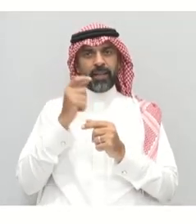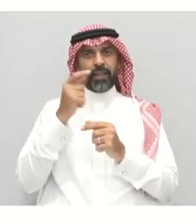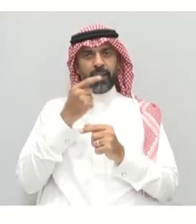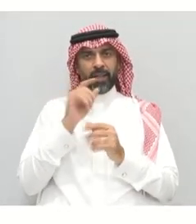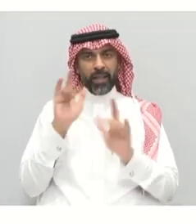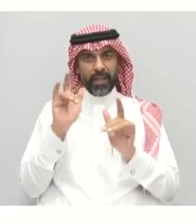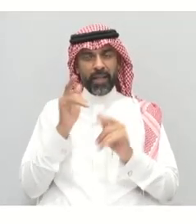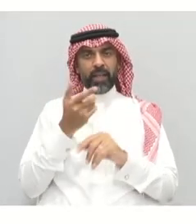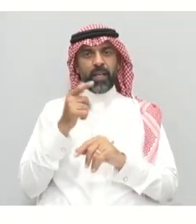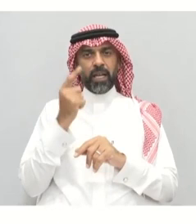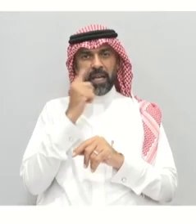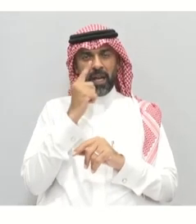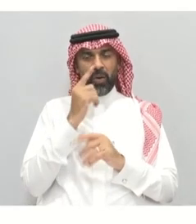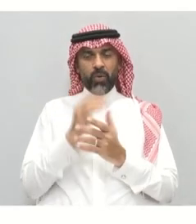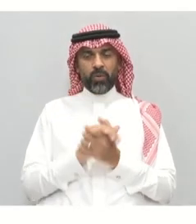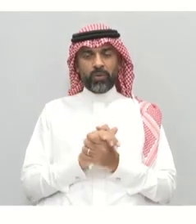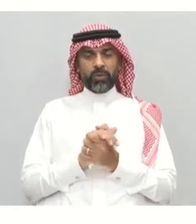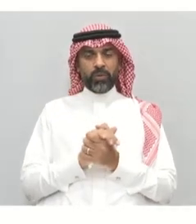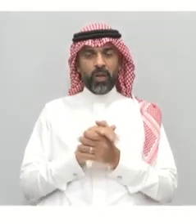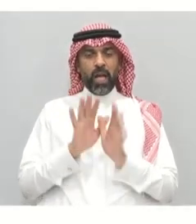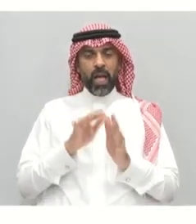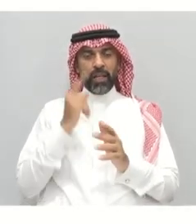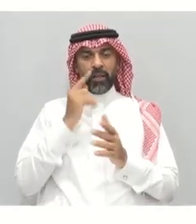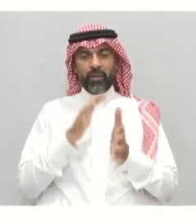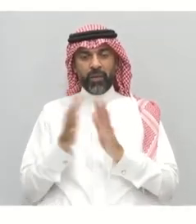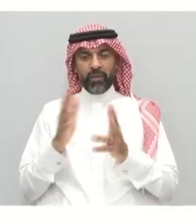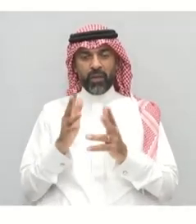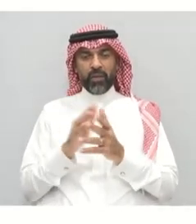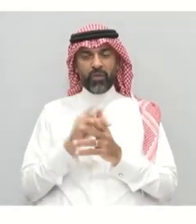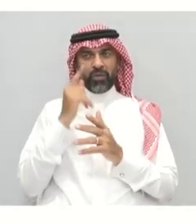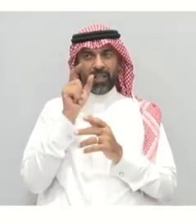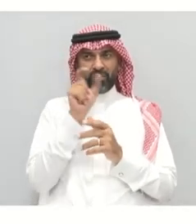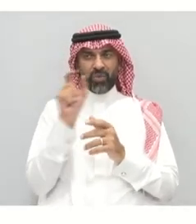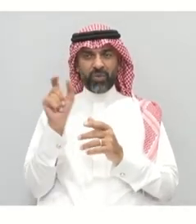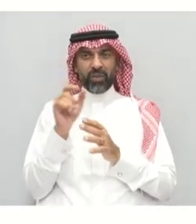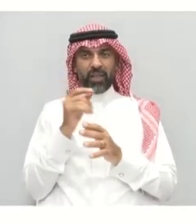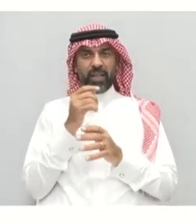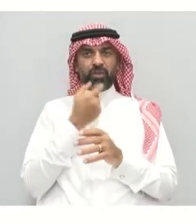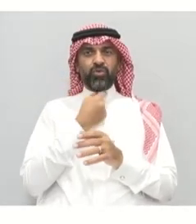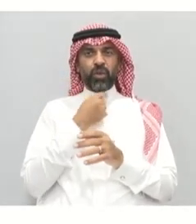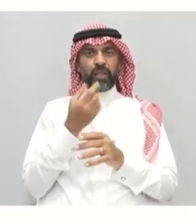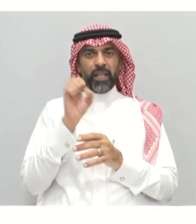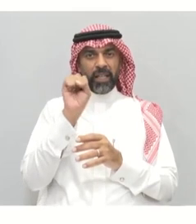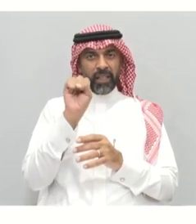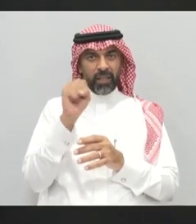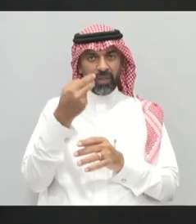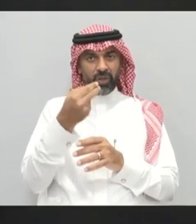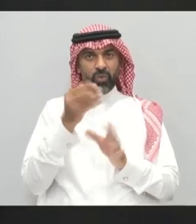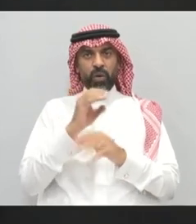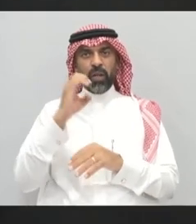yellow, okay? And also we differentiate between sh sound and ch sound, and also sl